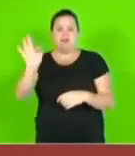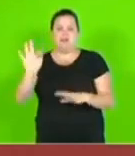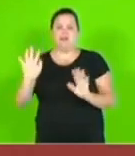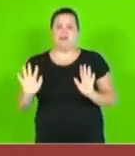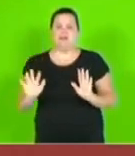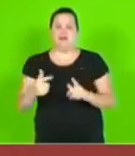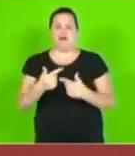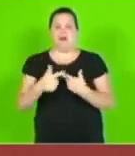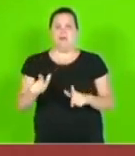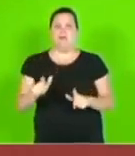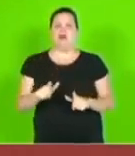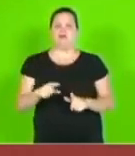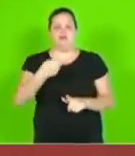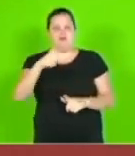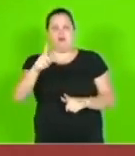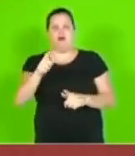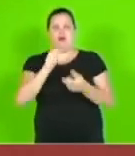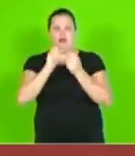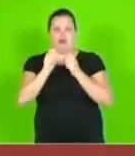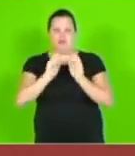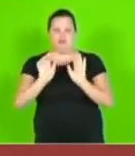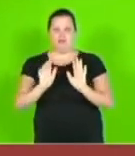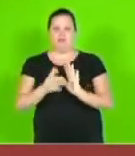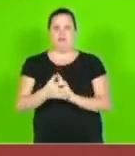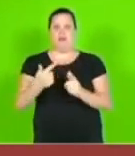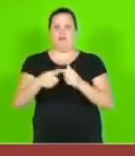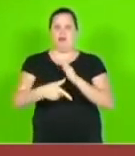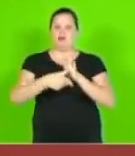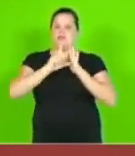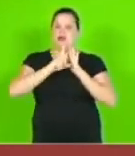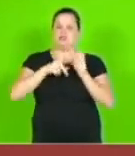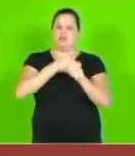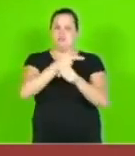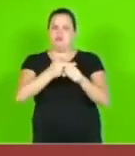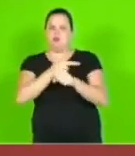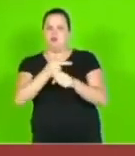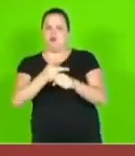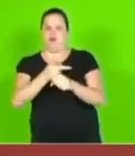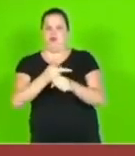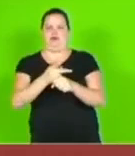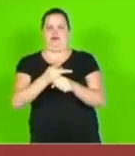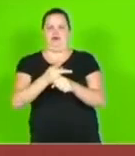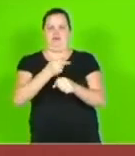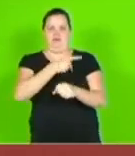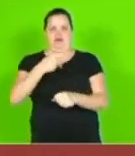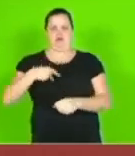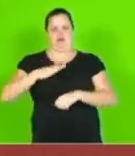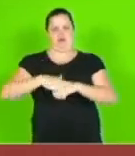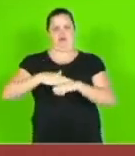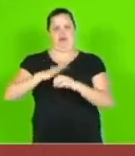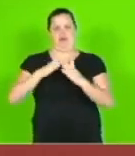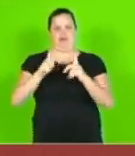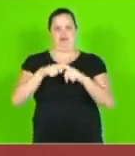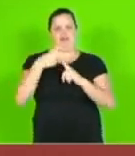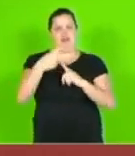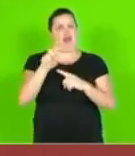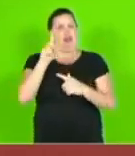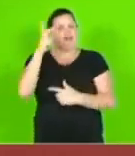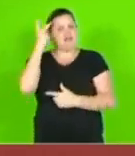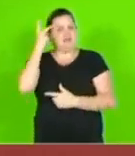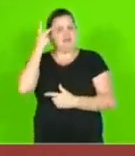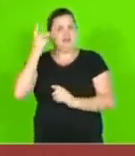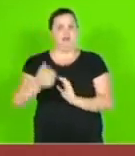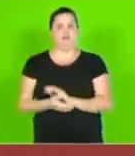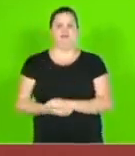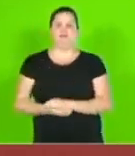And in his specialty, he had to speak French. So he went to go to this interview, but before he went to find